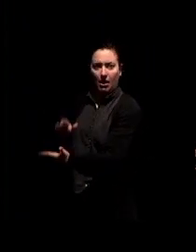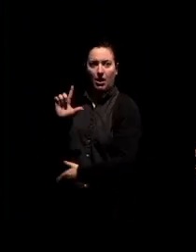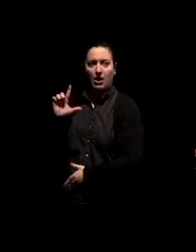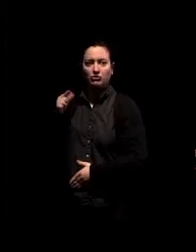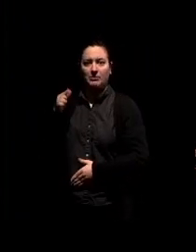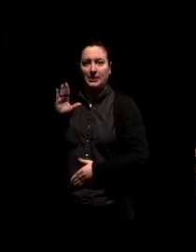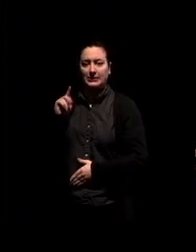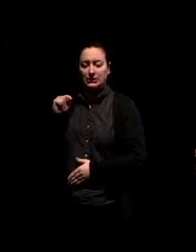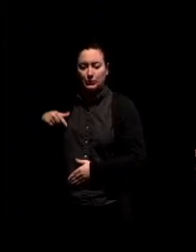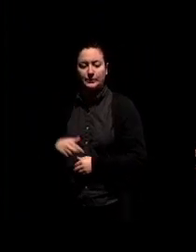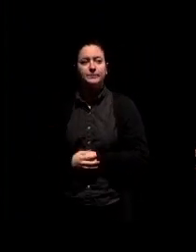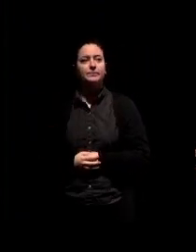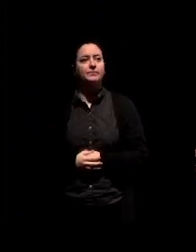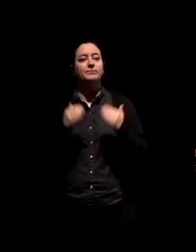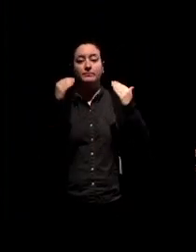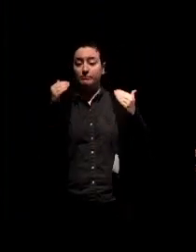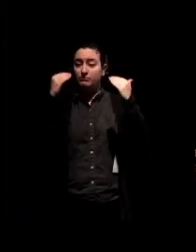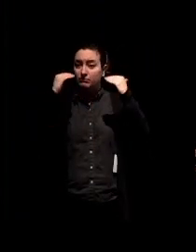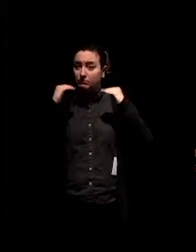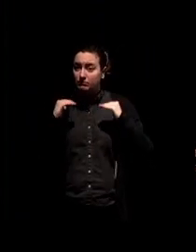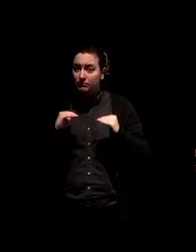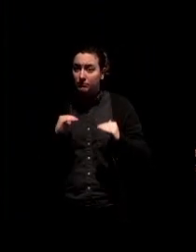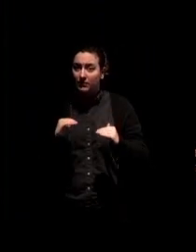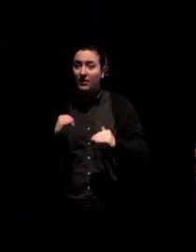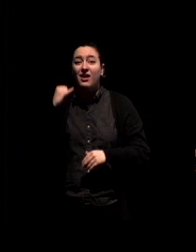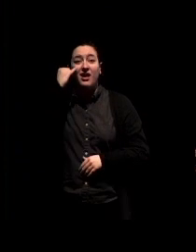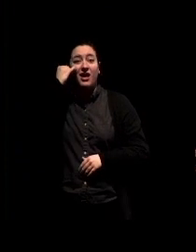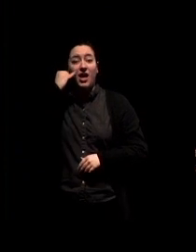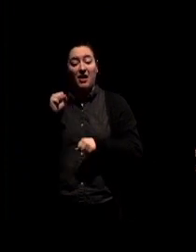refuse marriage licenses to LGBTQ couples,